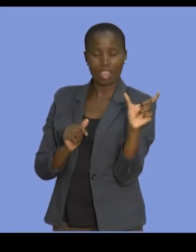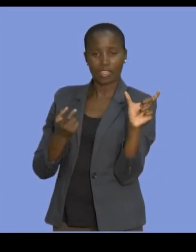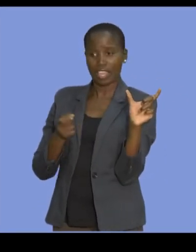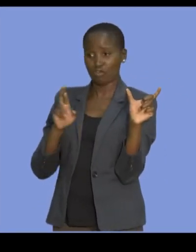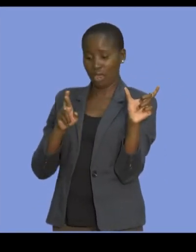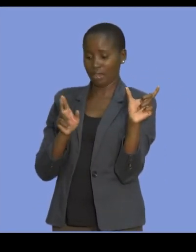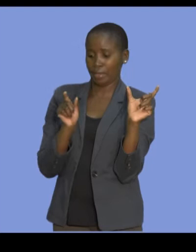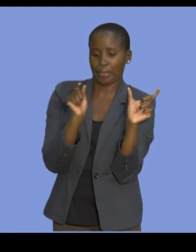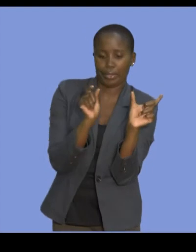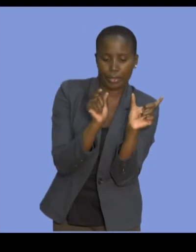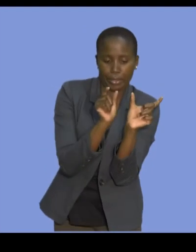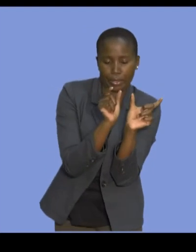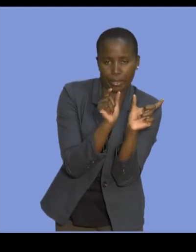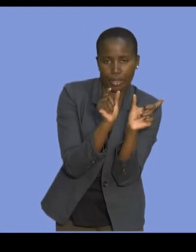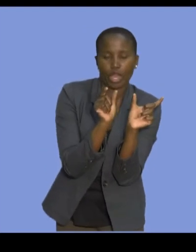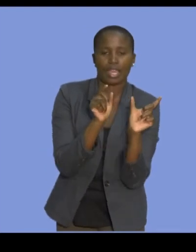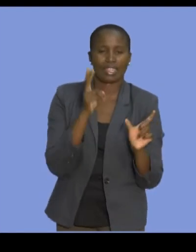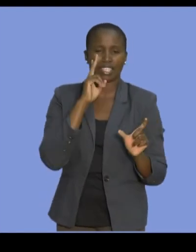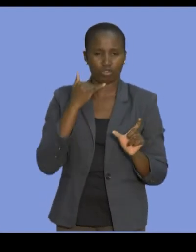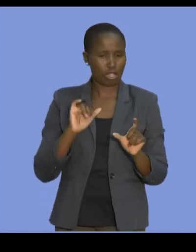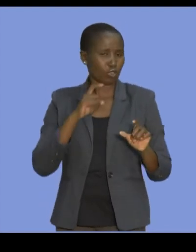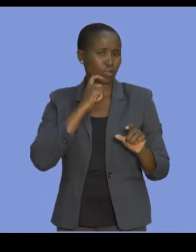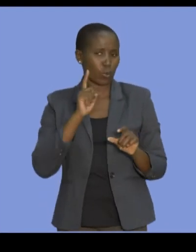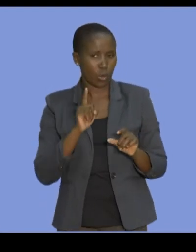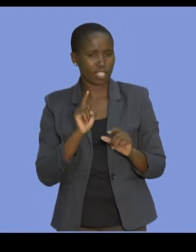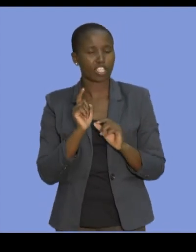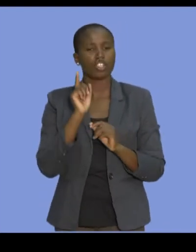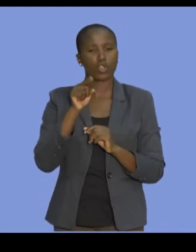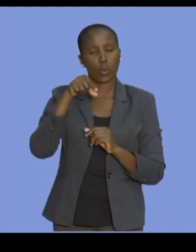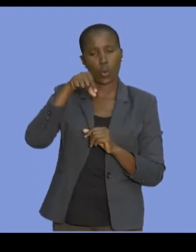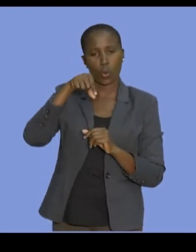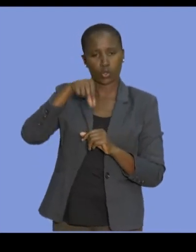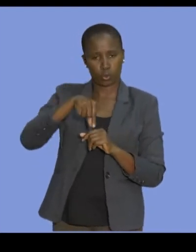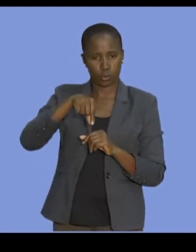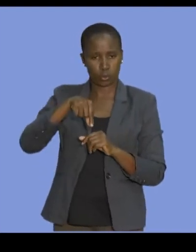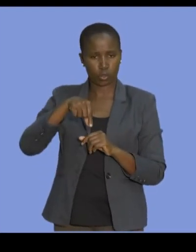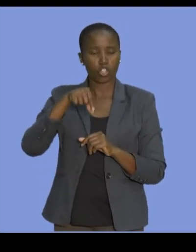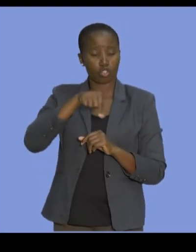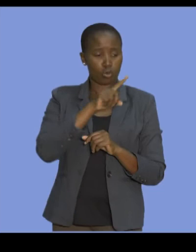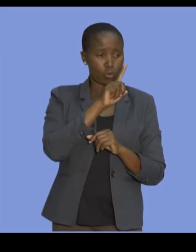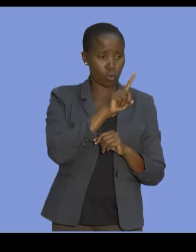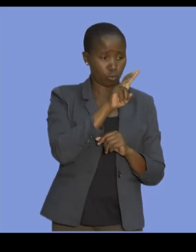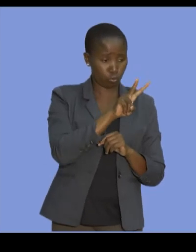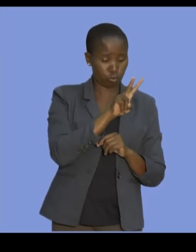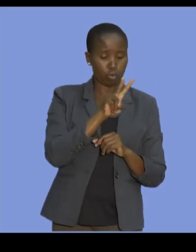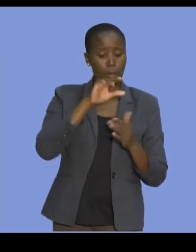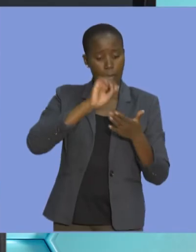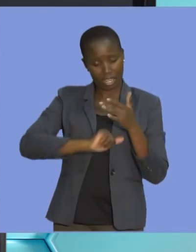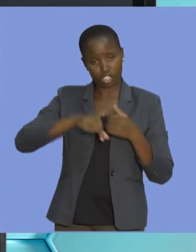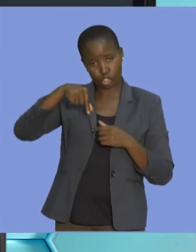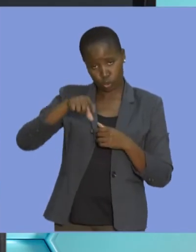check using your quartiles. If Q2 minus Q1, it's bigger than